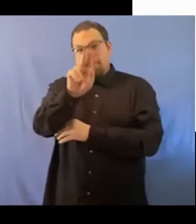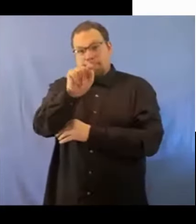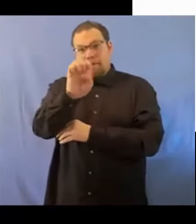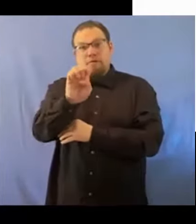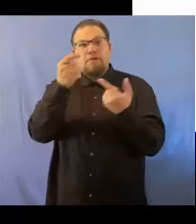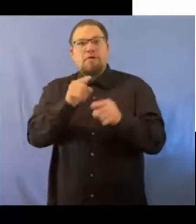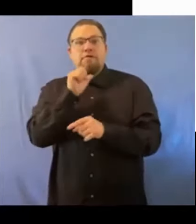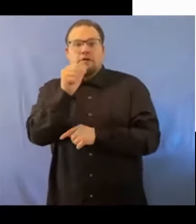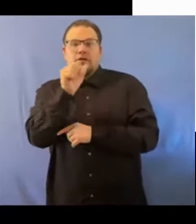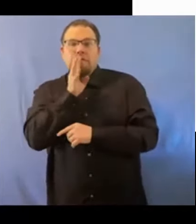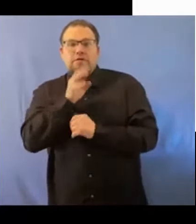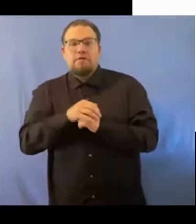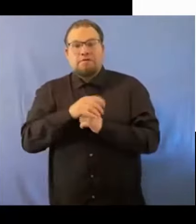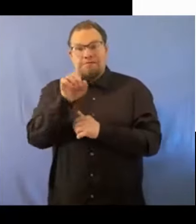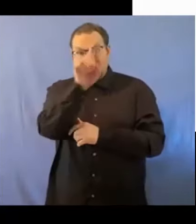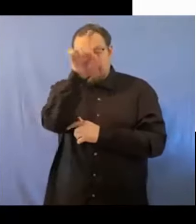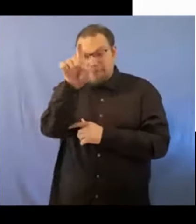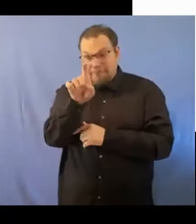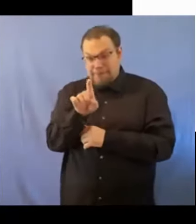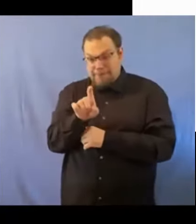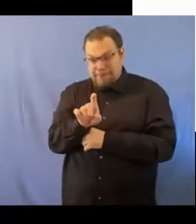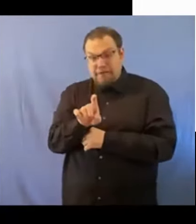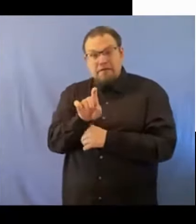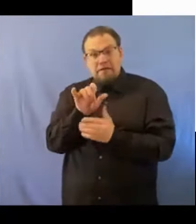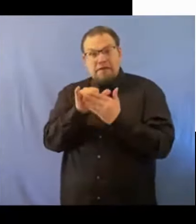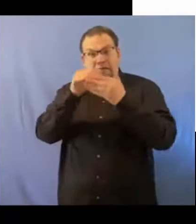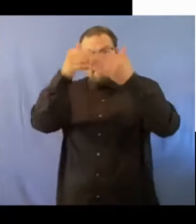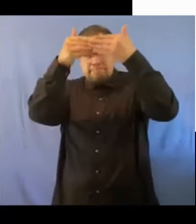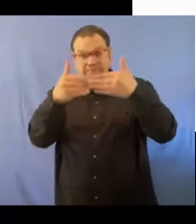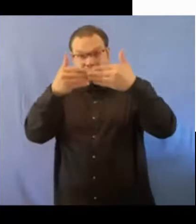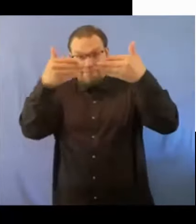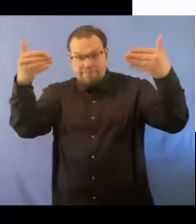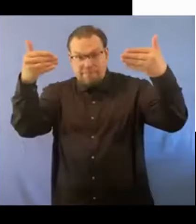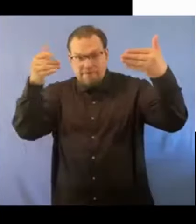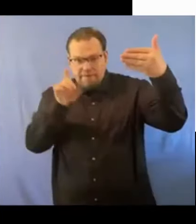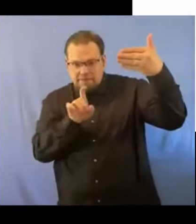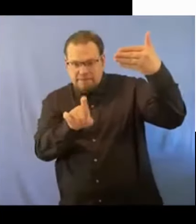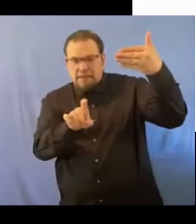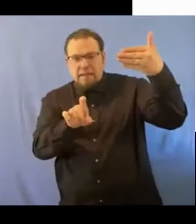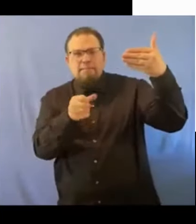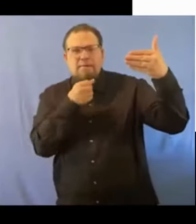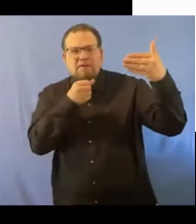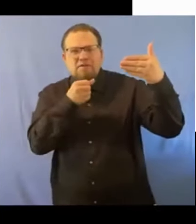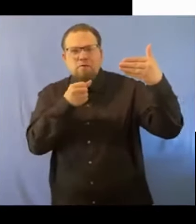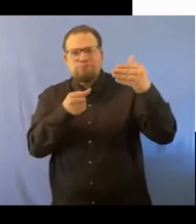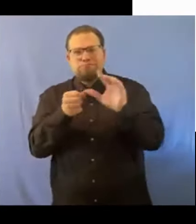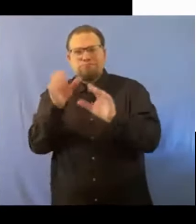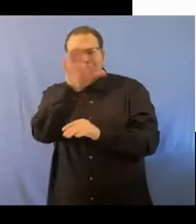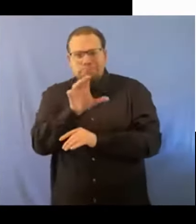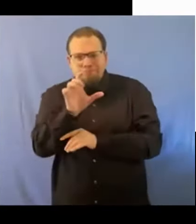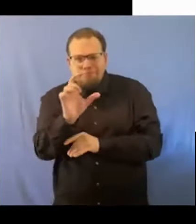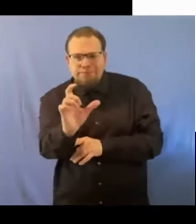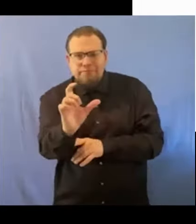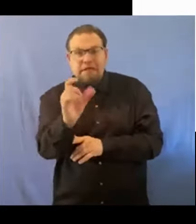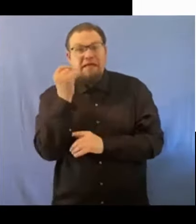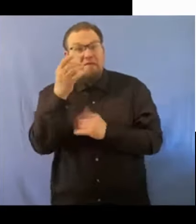This can be done by moving your cursor to the bottom of the Meet window and clicking on the little microphone symbol. If you have a question